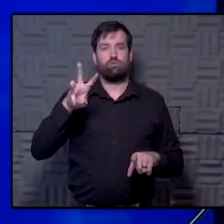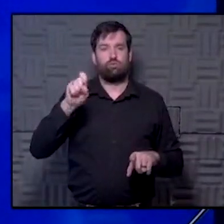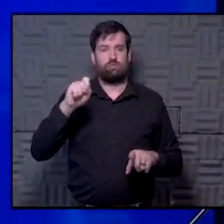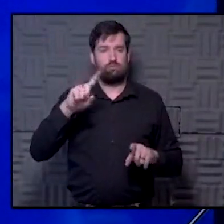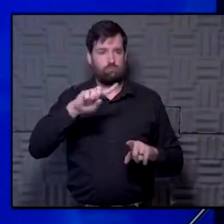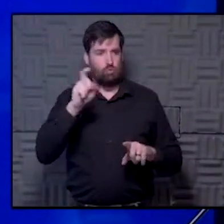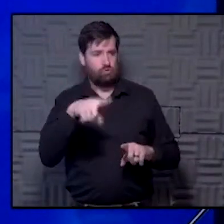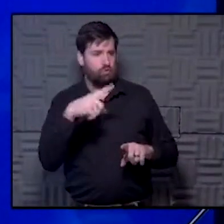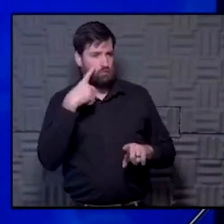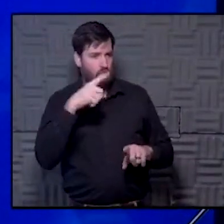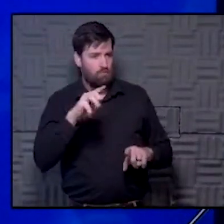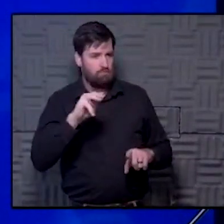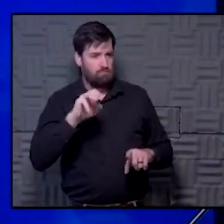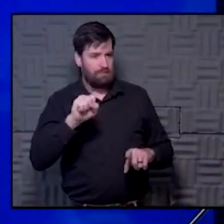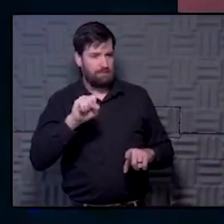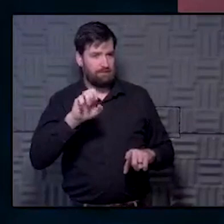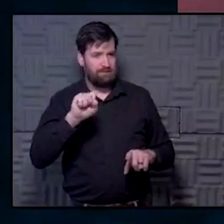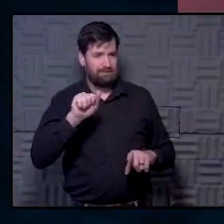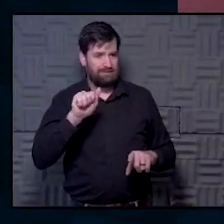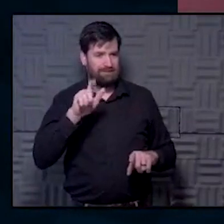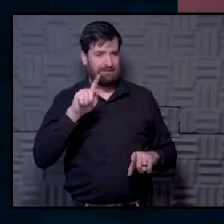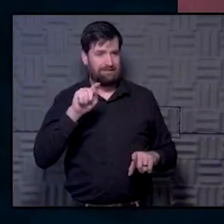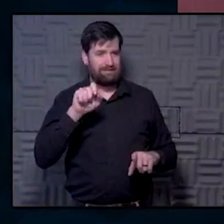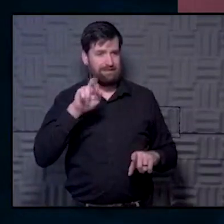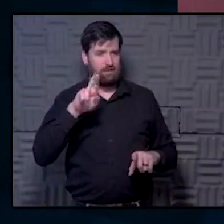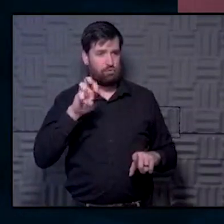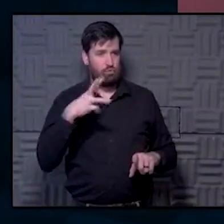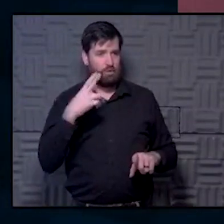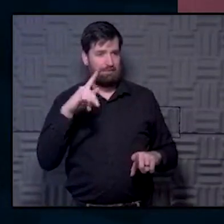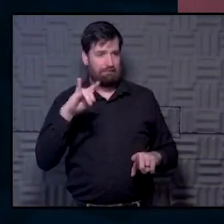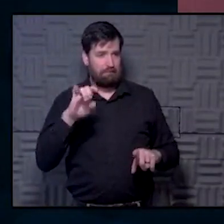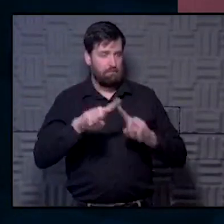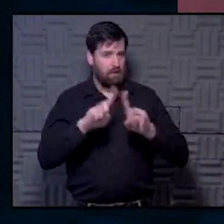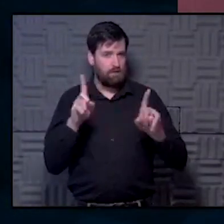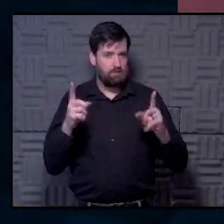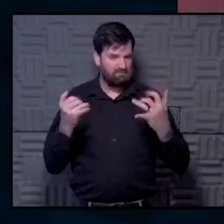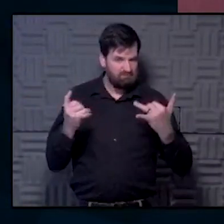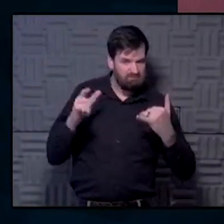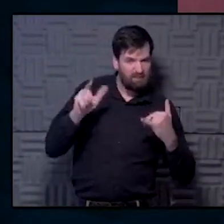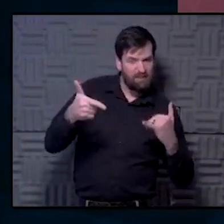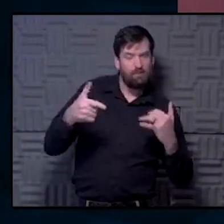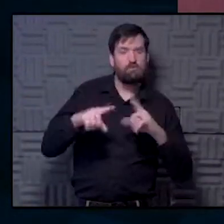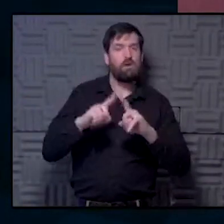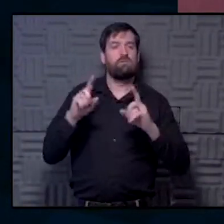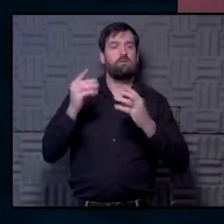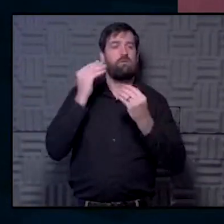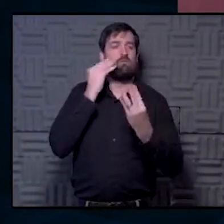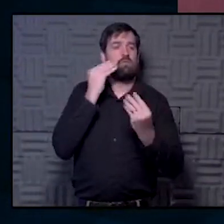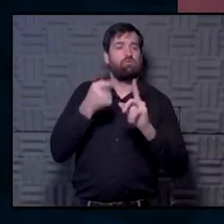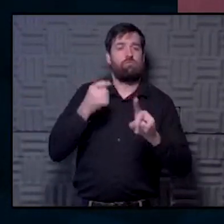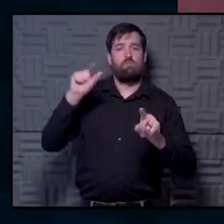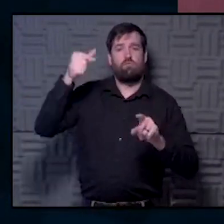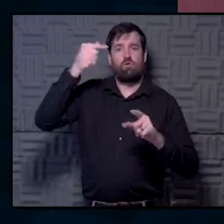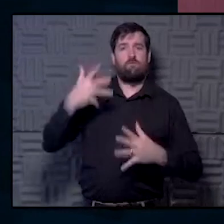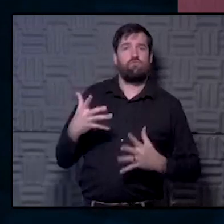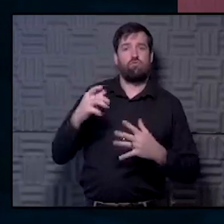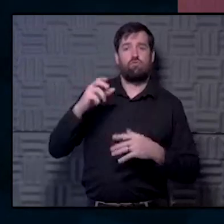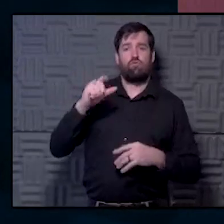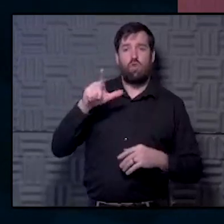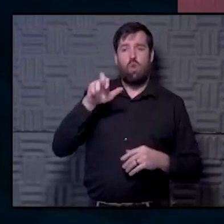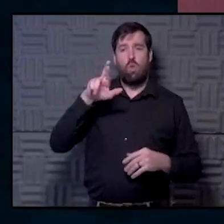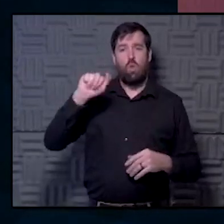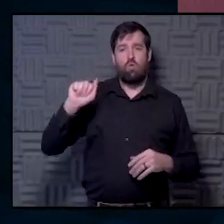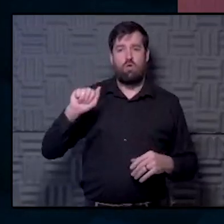don't know if now's a good time to ask it or later, but it was in regards to some information from Governor Laura Kelly in regards to the phase